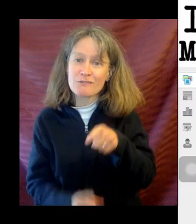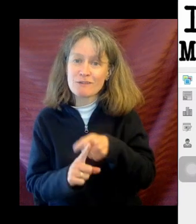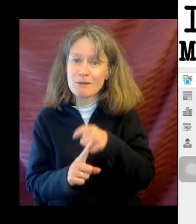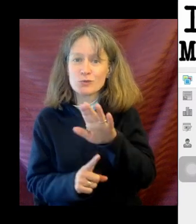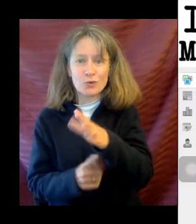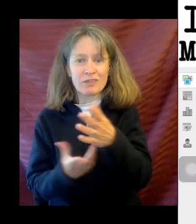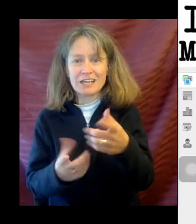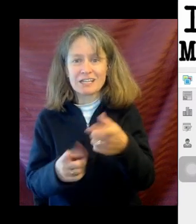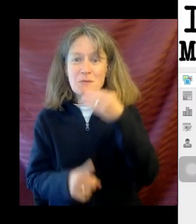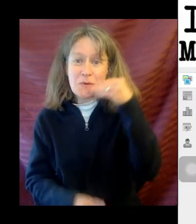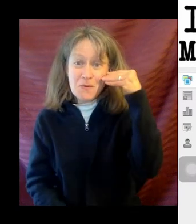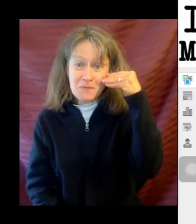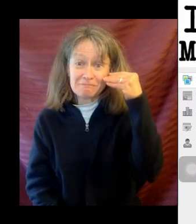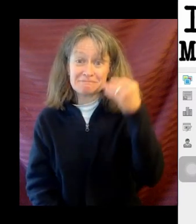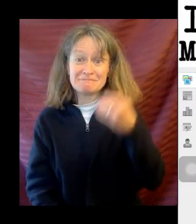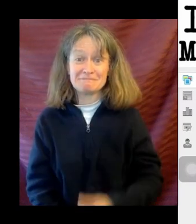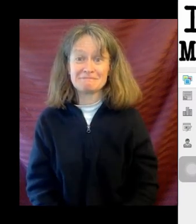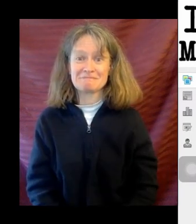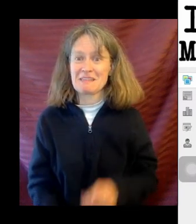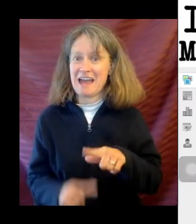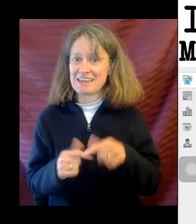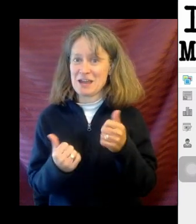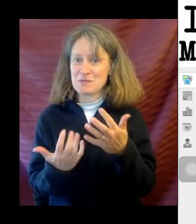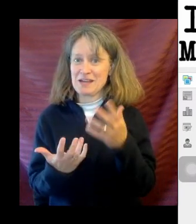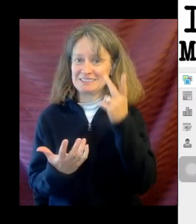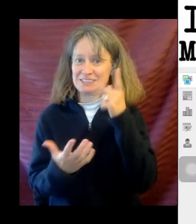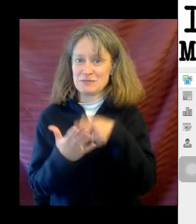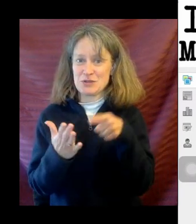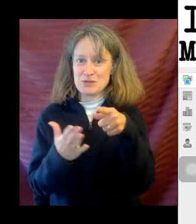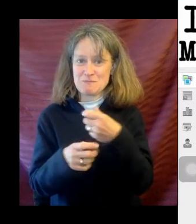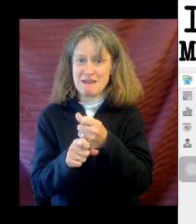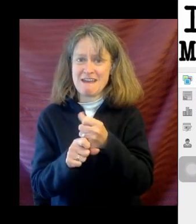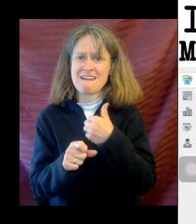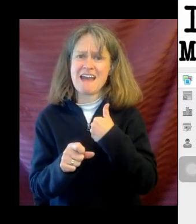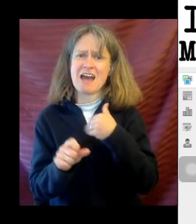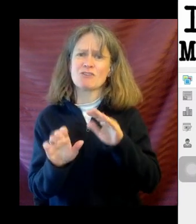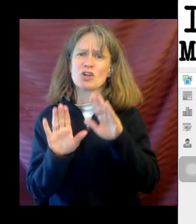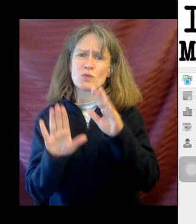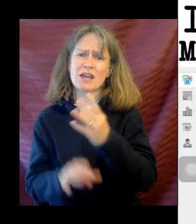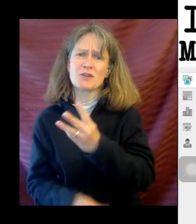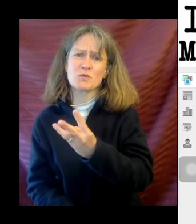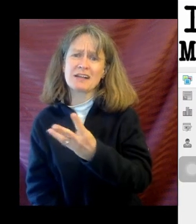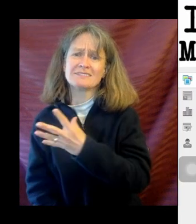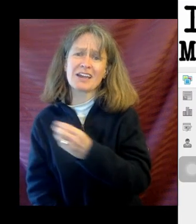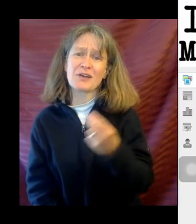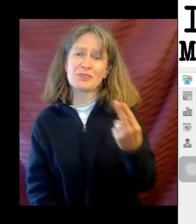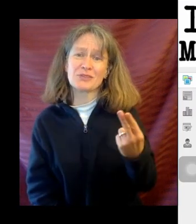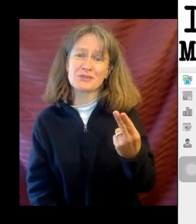Can't wait to see what you guys make. Have a great Wednesday and Thursday.